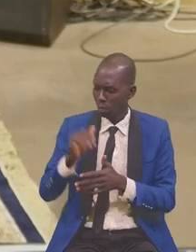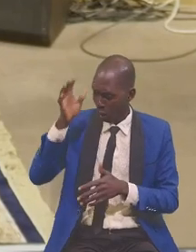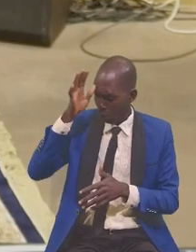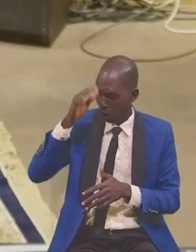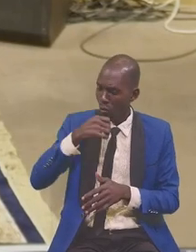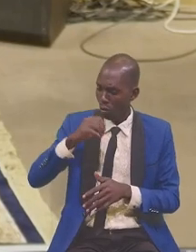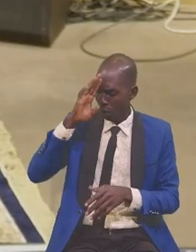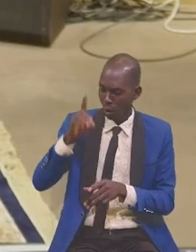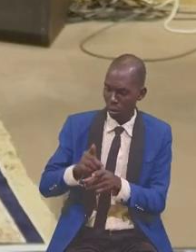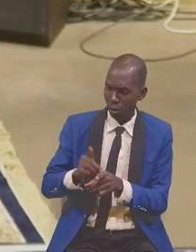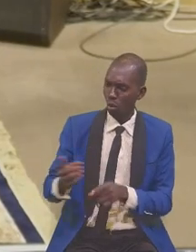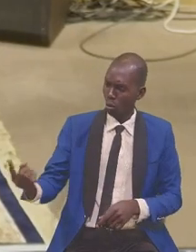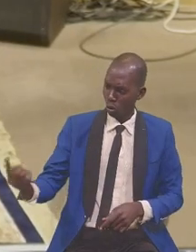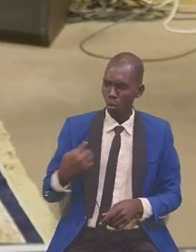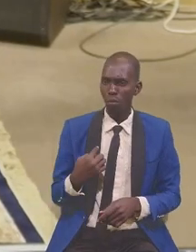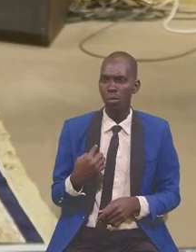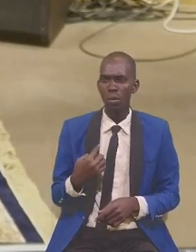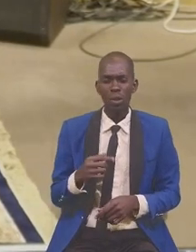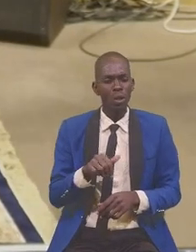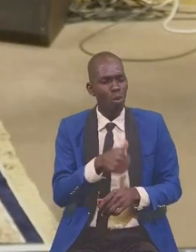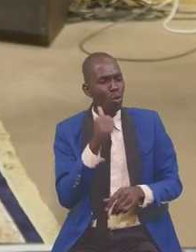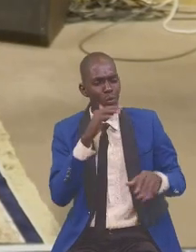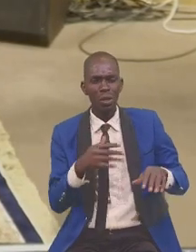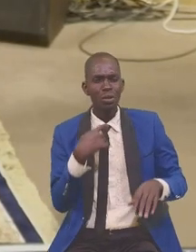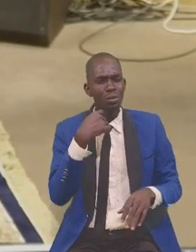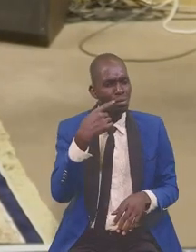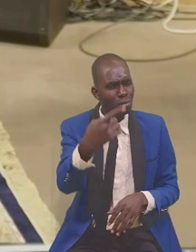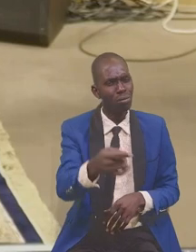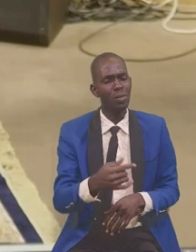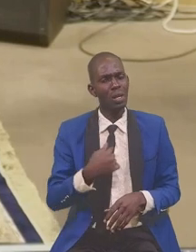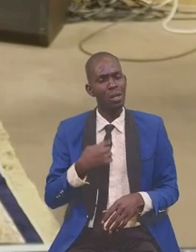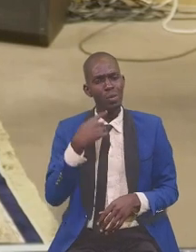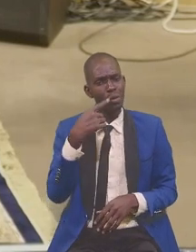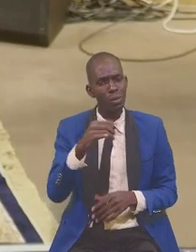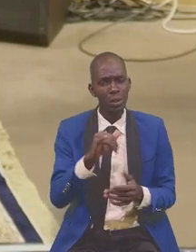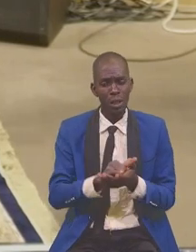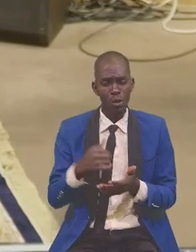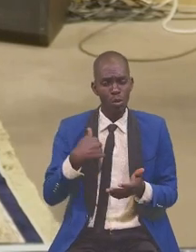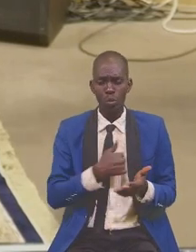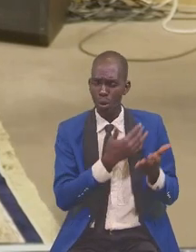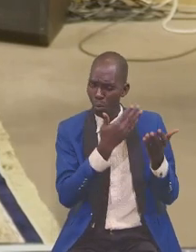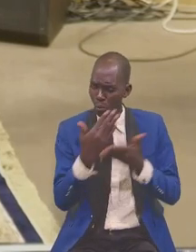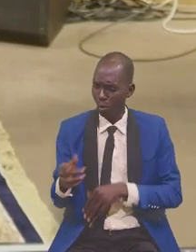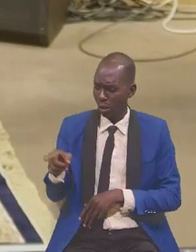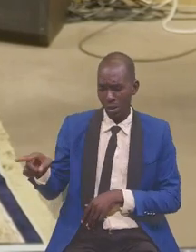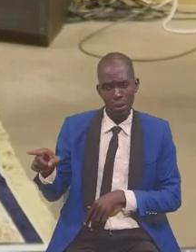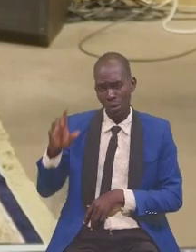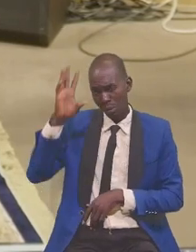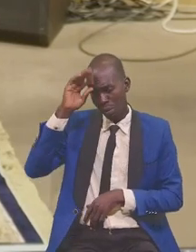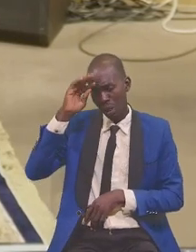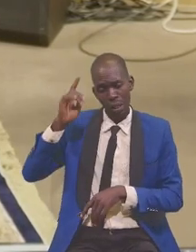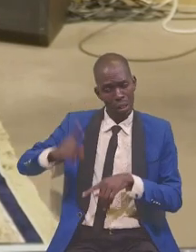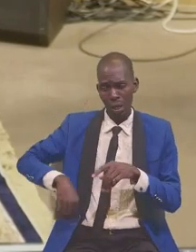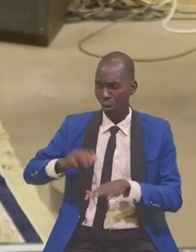down. The fellow said, I told you, we brought him. He cannot walk. He cannot stand.